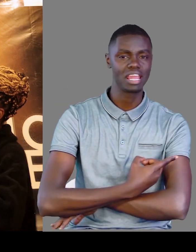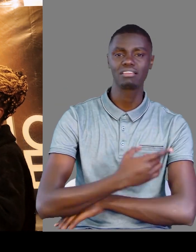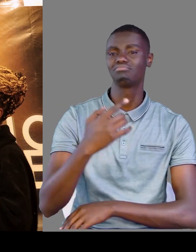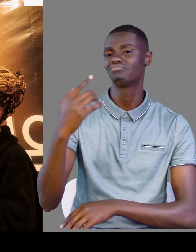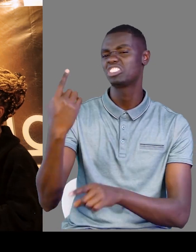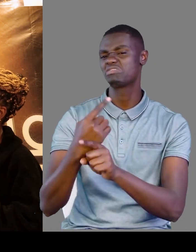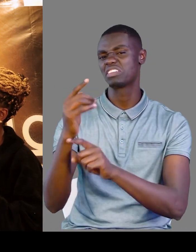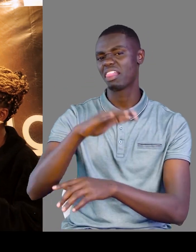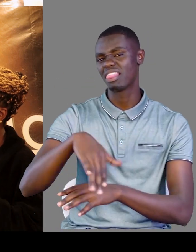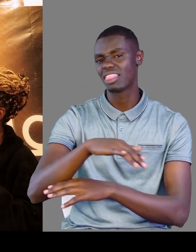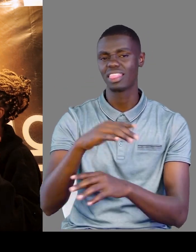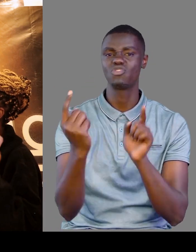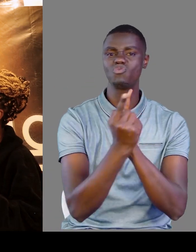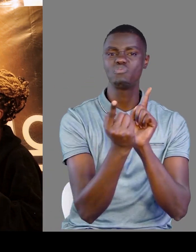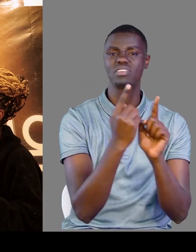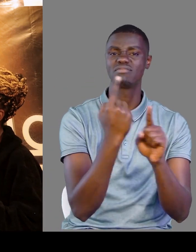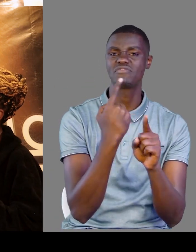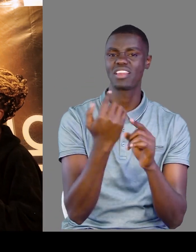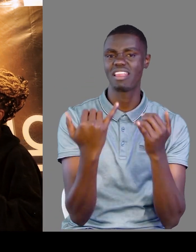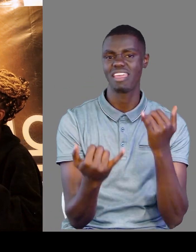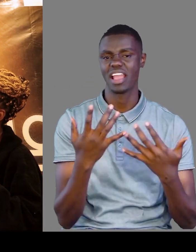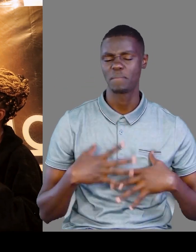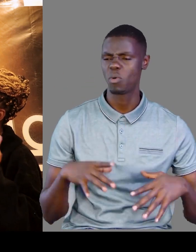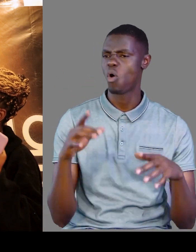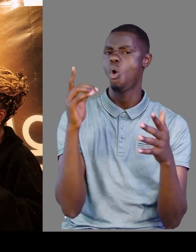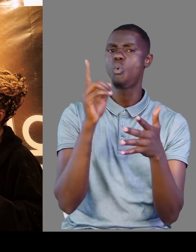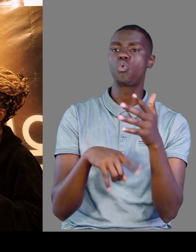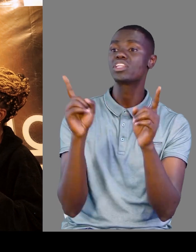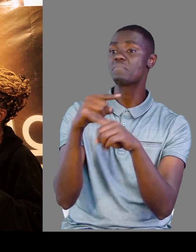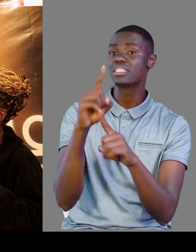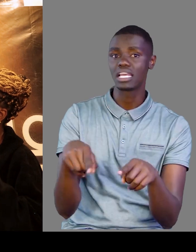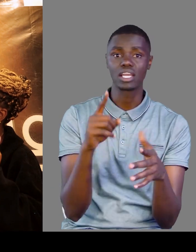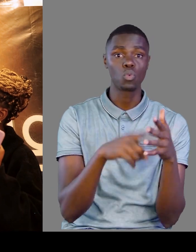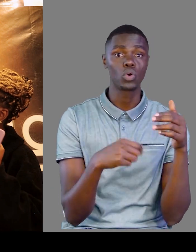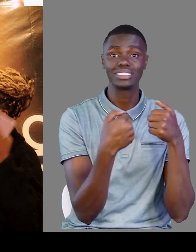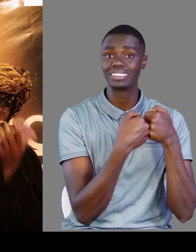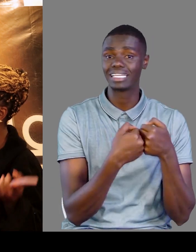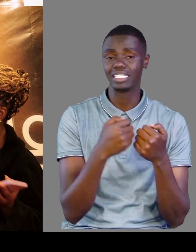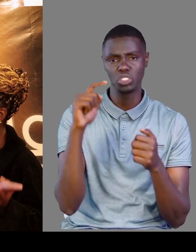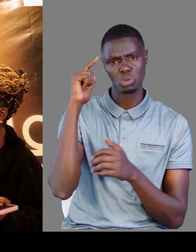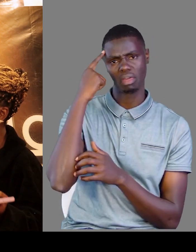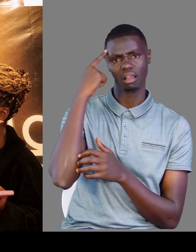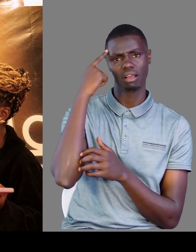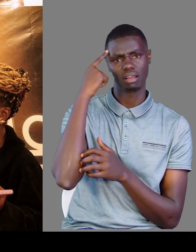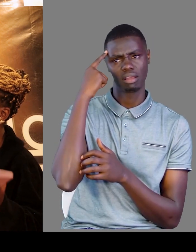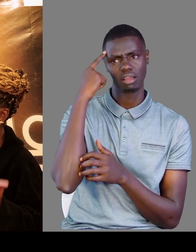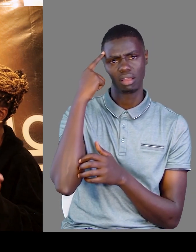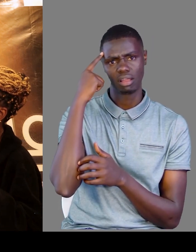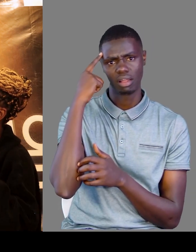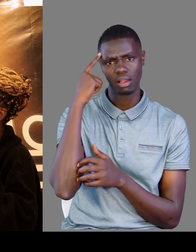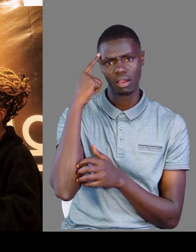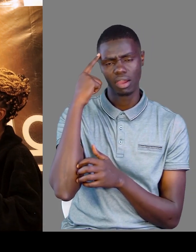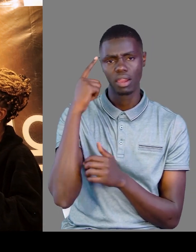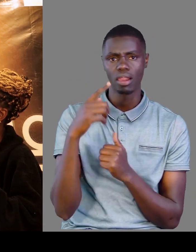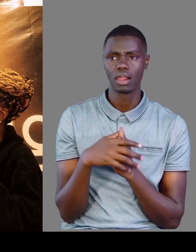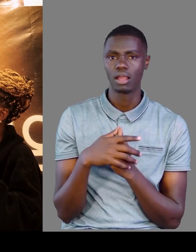space you go, you meet very many young people. What mistake and what challenge do you think, what mistakes are they making, is one,